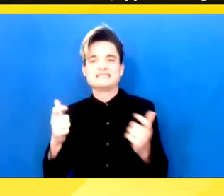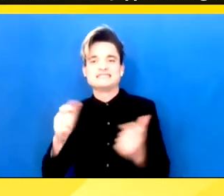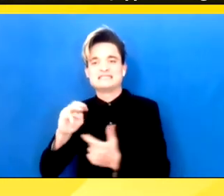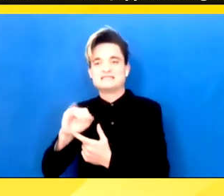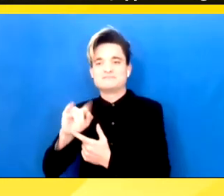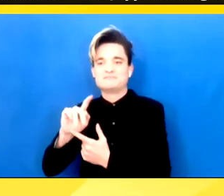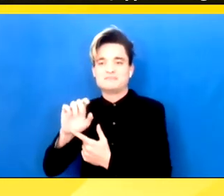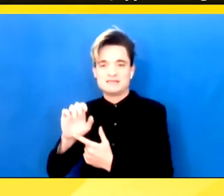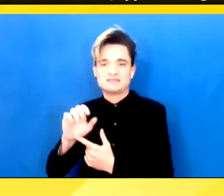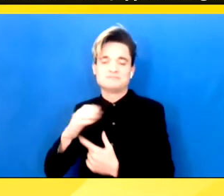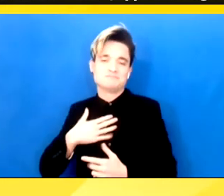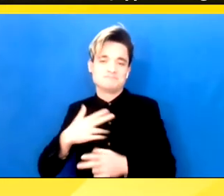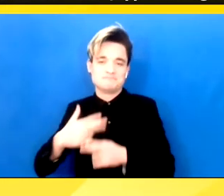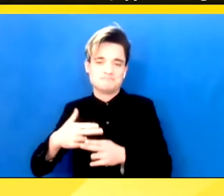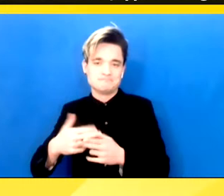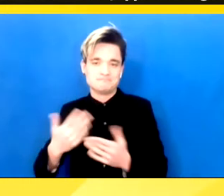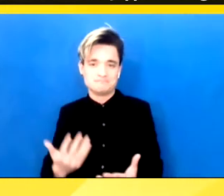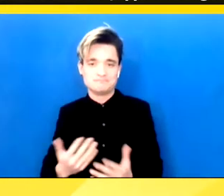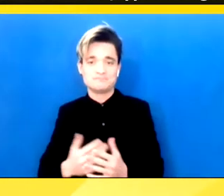like to state today that